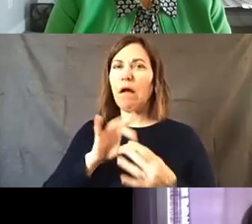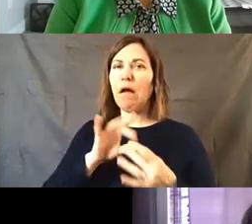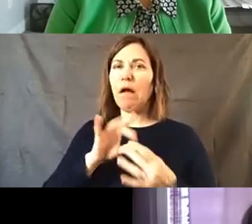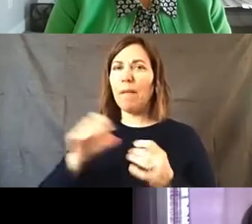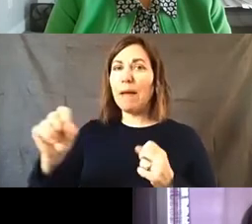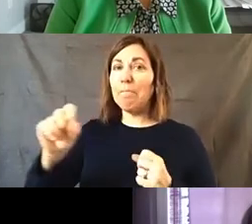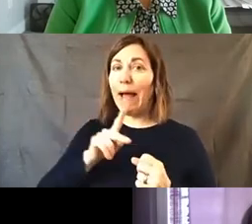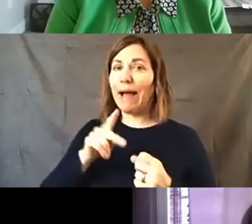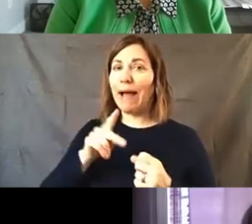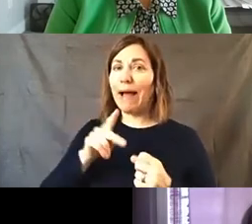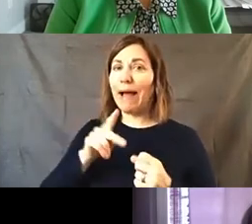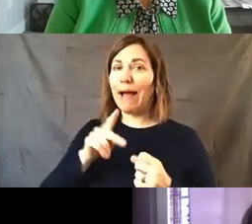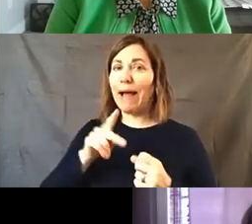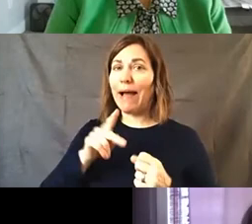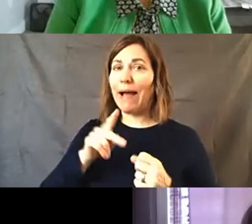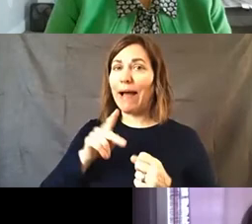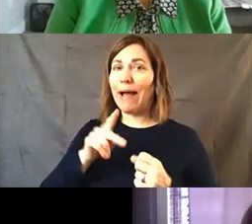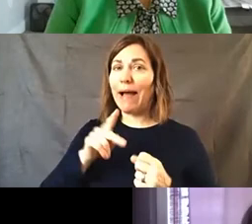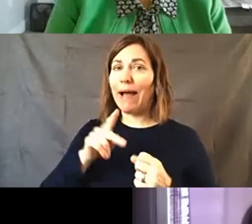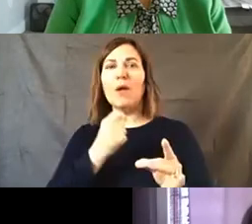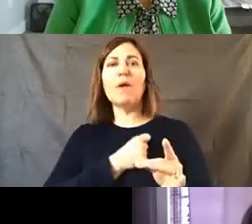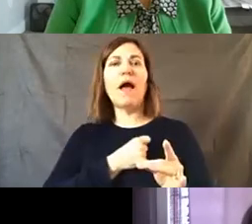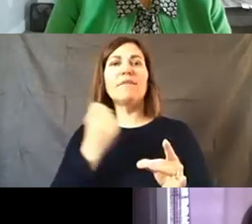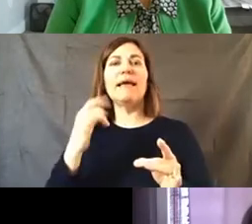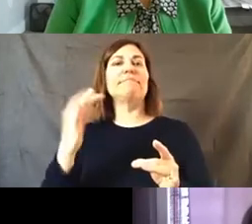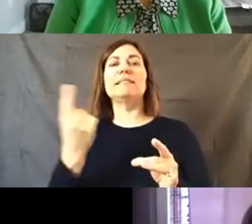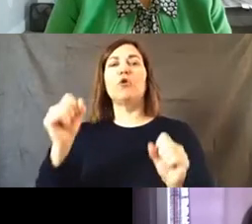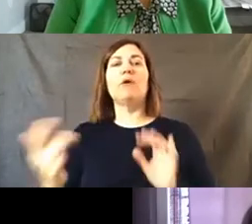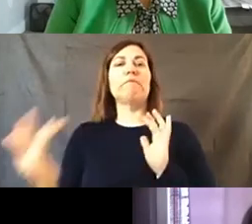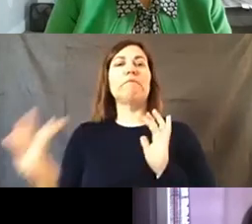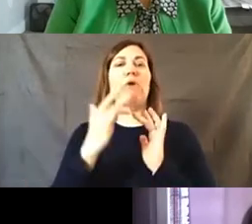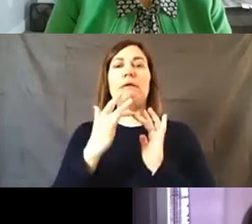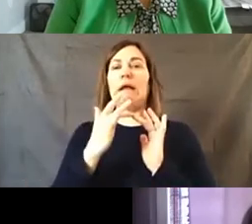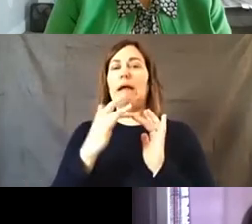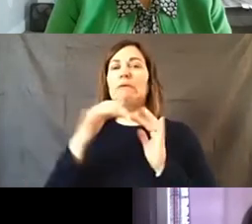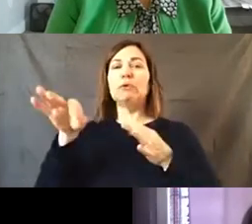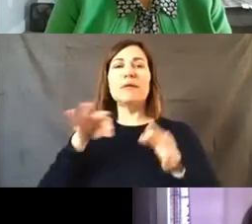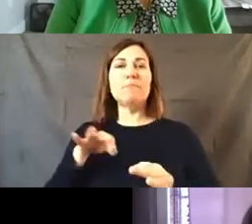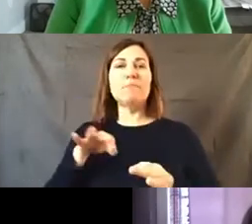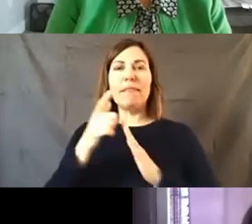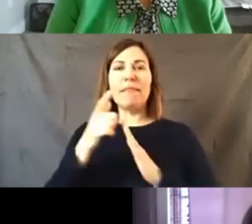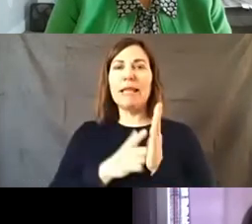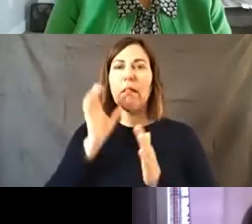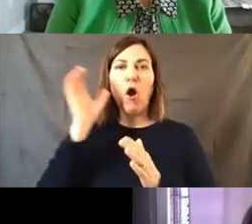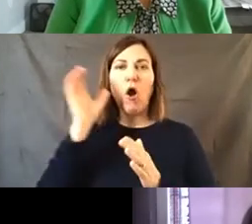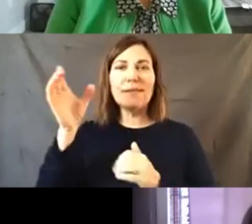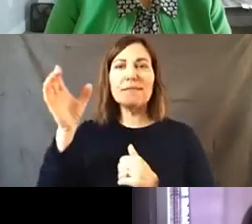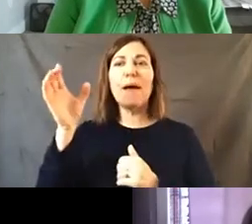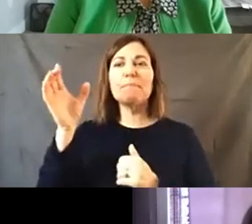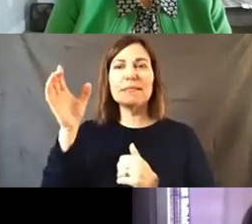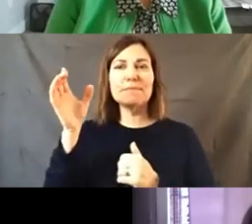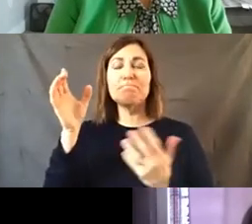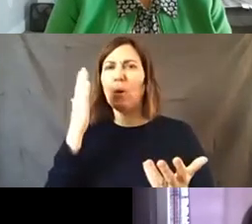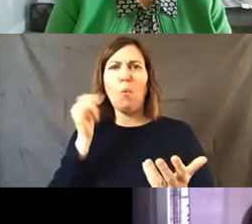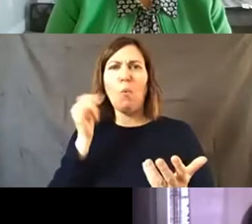somebody could get back to me explaining the legal concept of why you would want to do